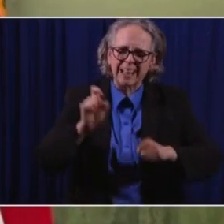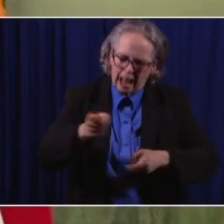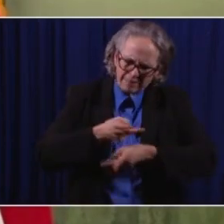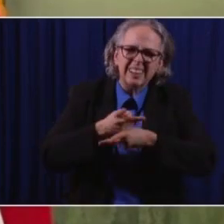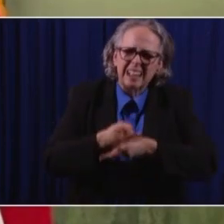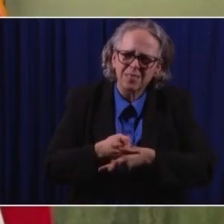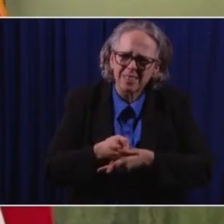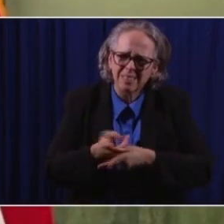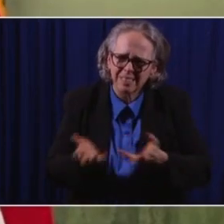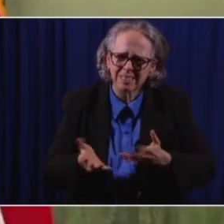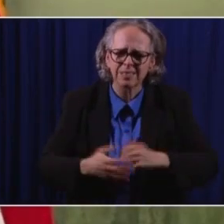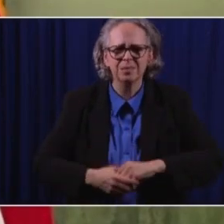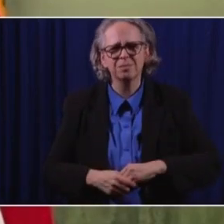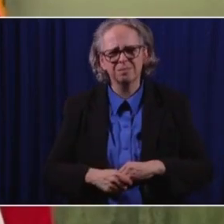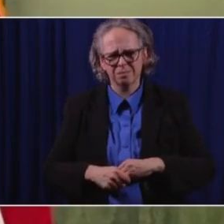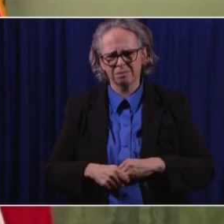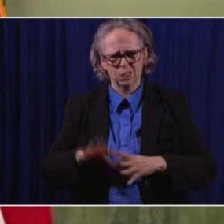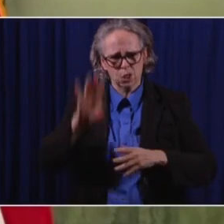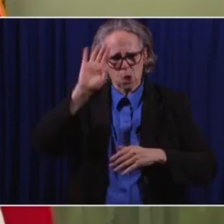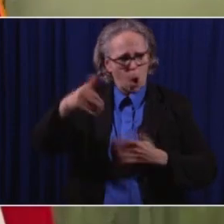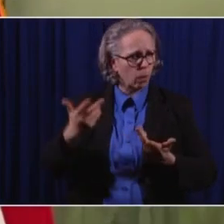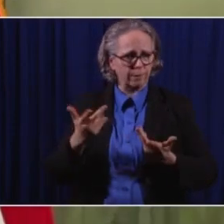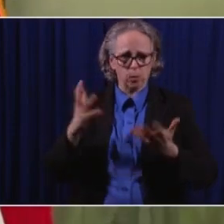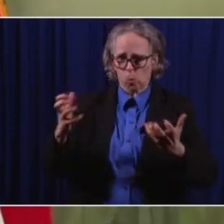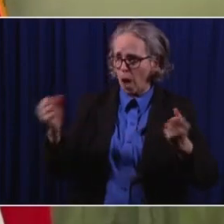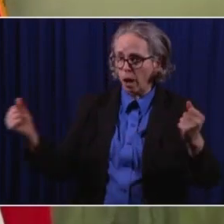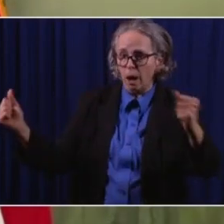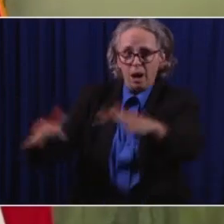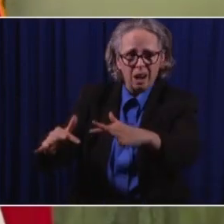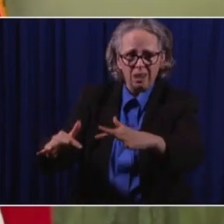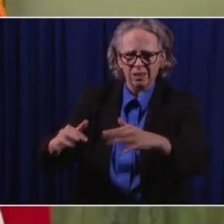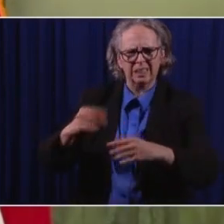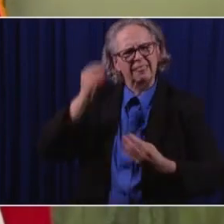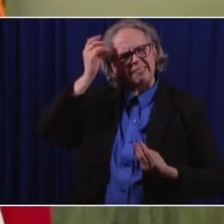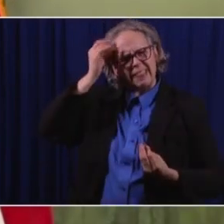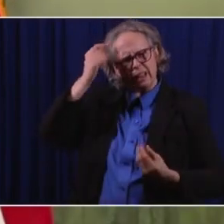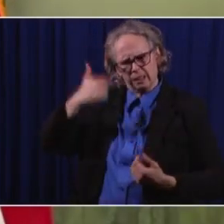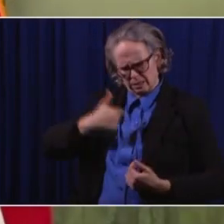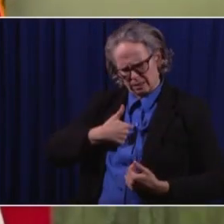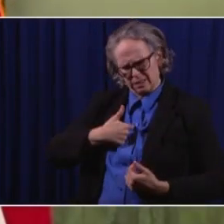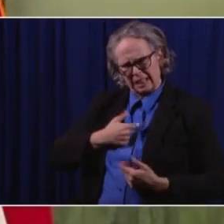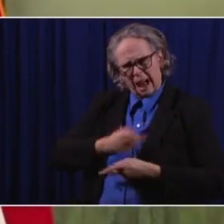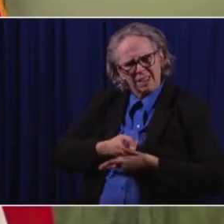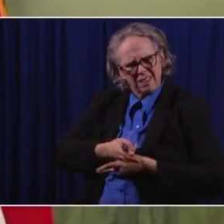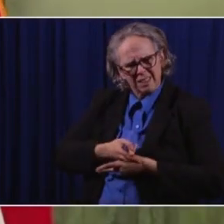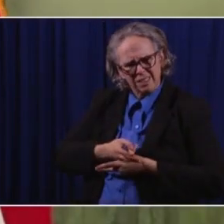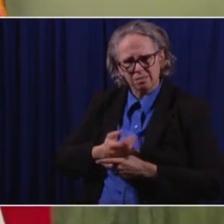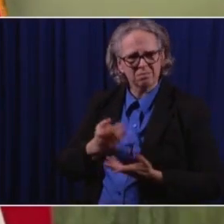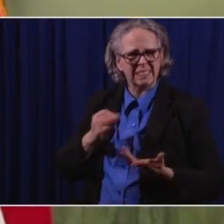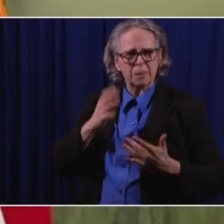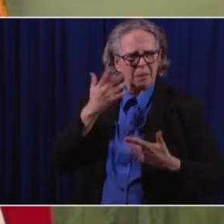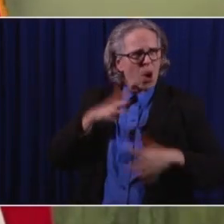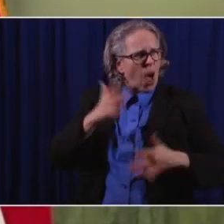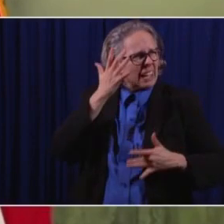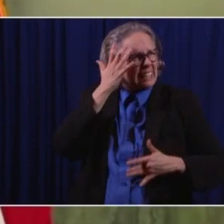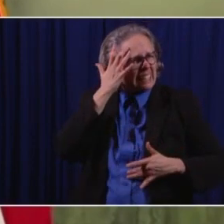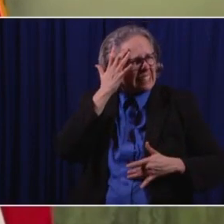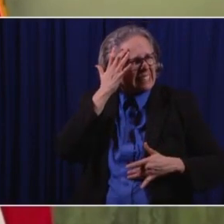going to a party. And if you happen to get sick, please help the local health department do the tracing that is